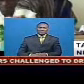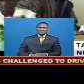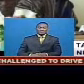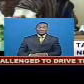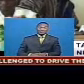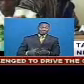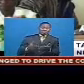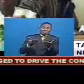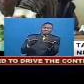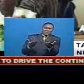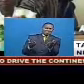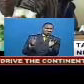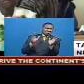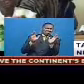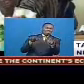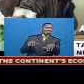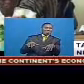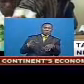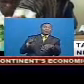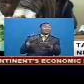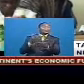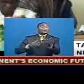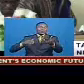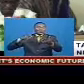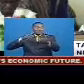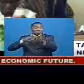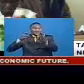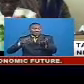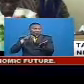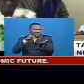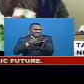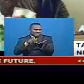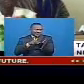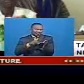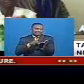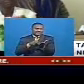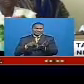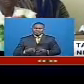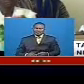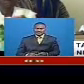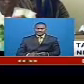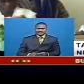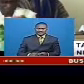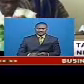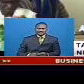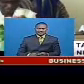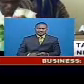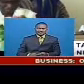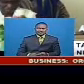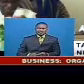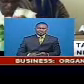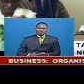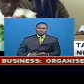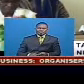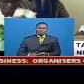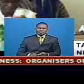affairs actually impacts adversely on students and the faculty of the school and potentially